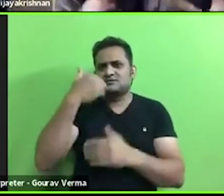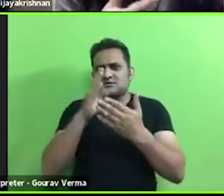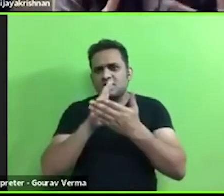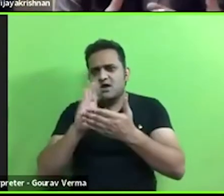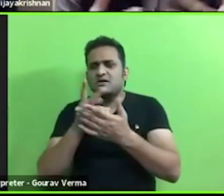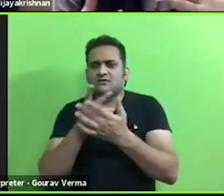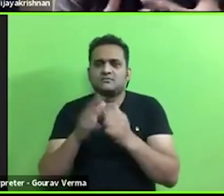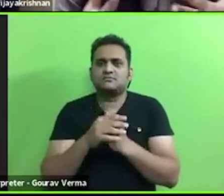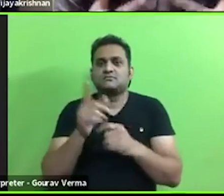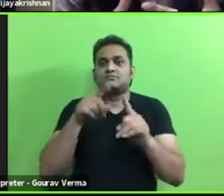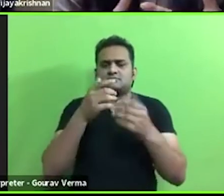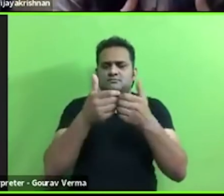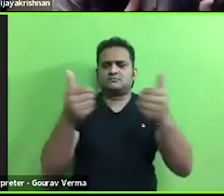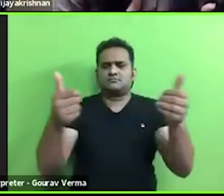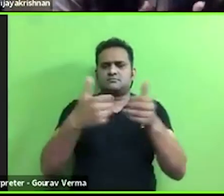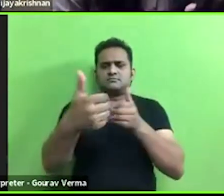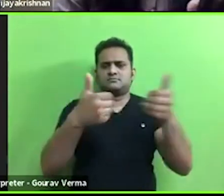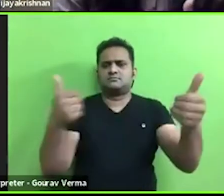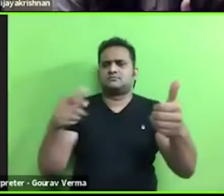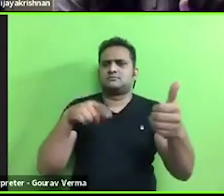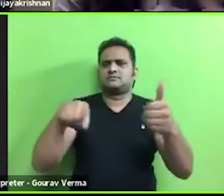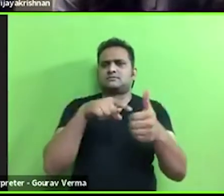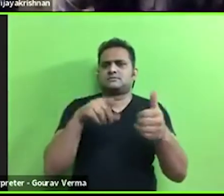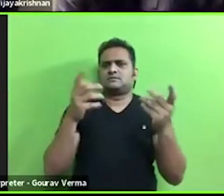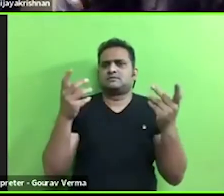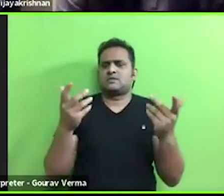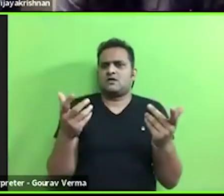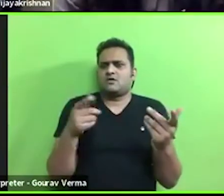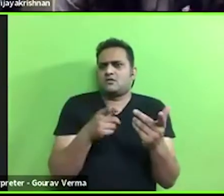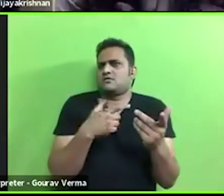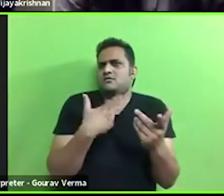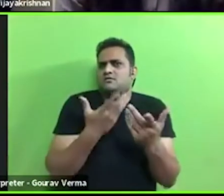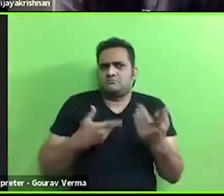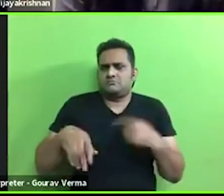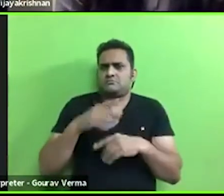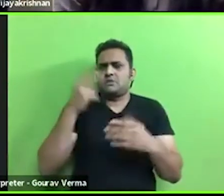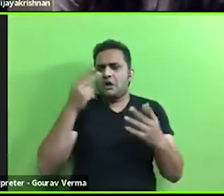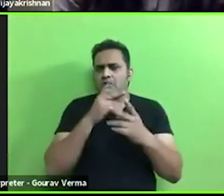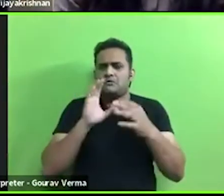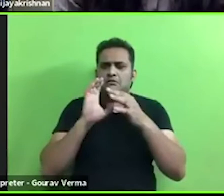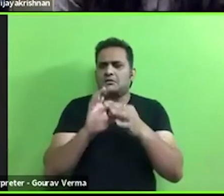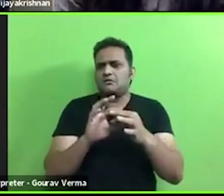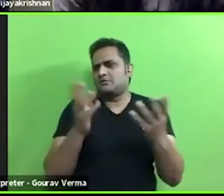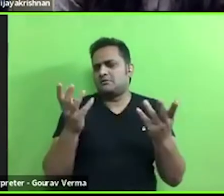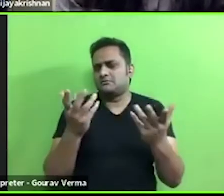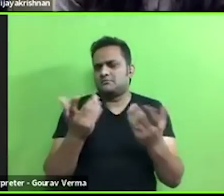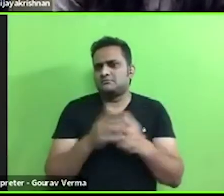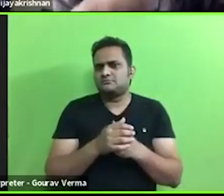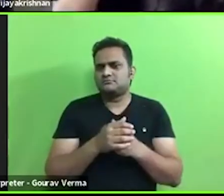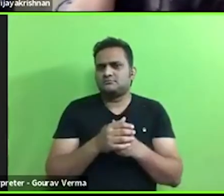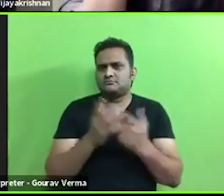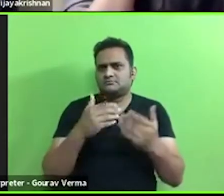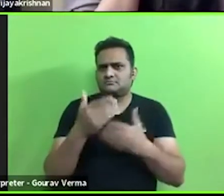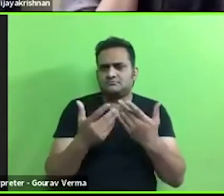the intersection of religion and caste really comes to play within how art forms are consumed or even